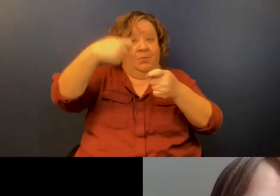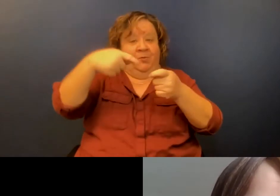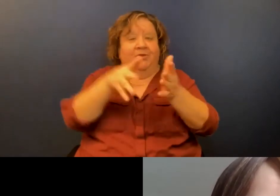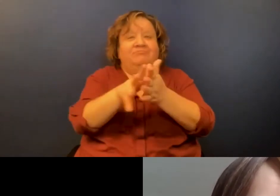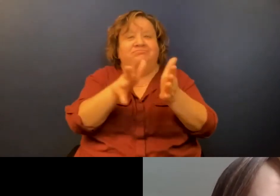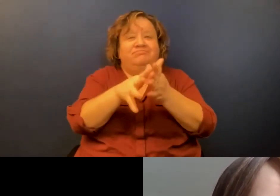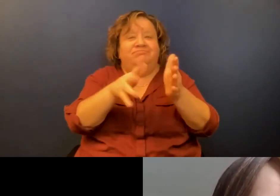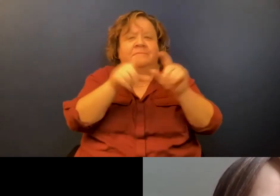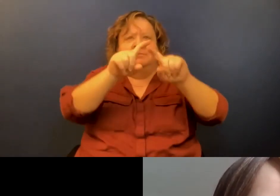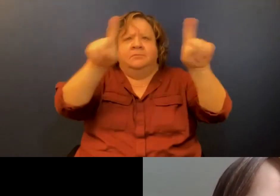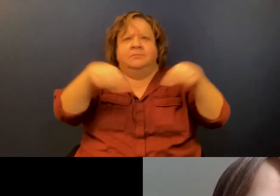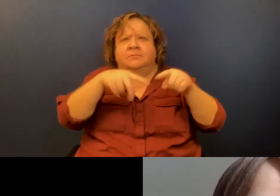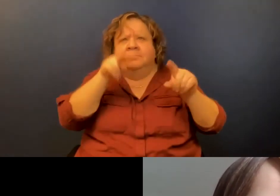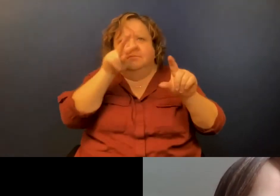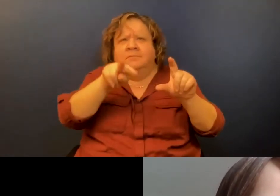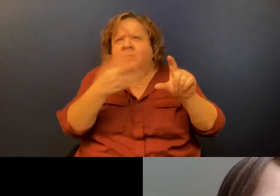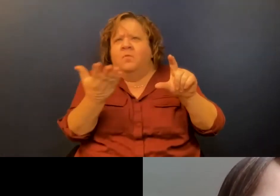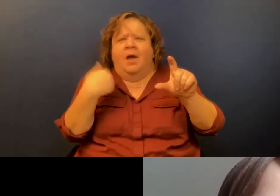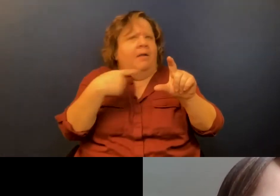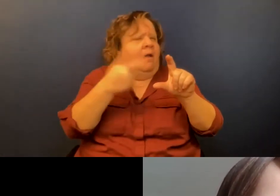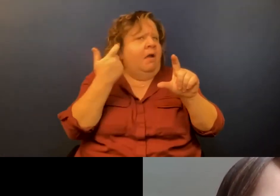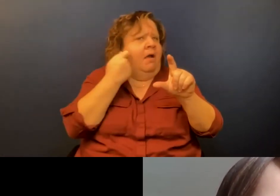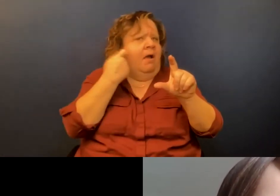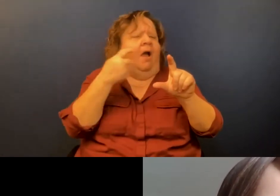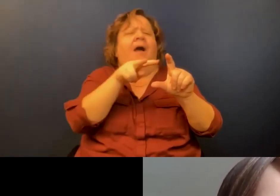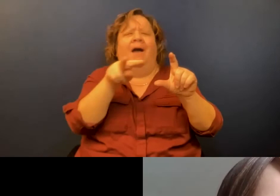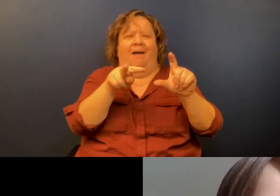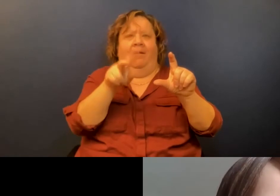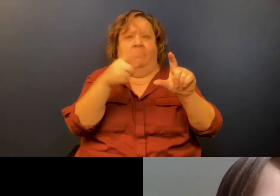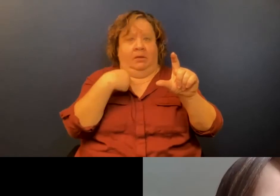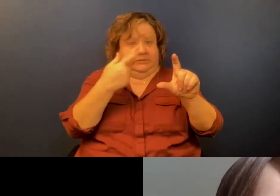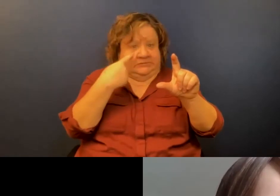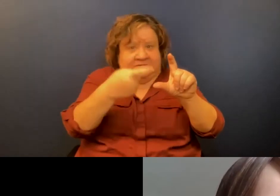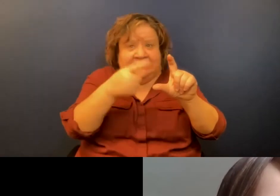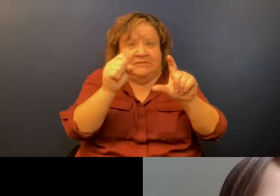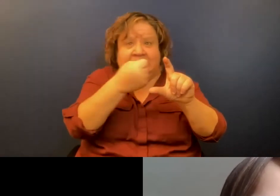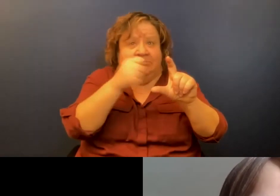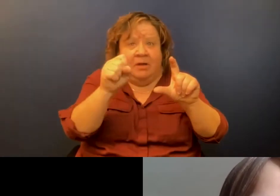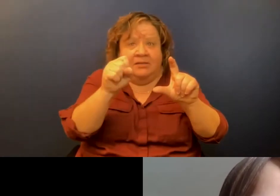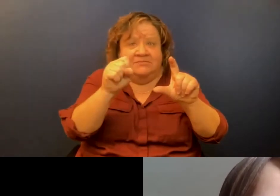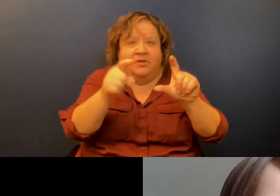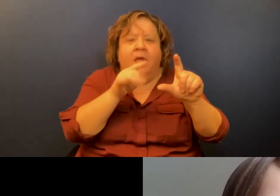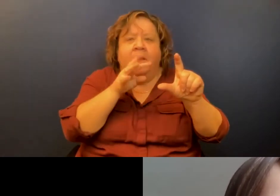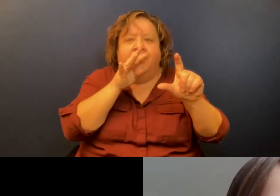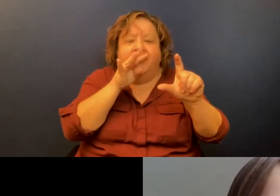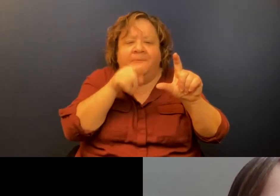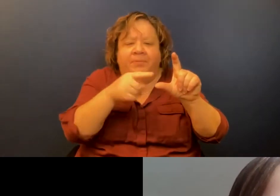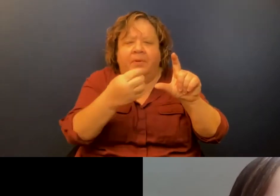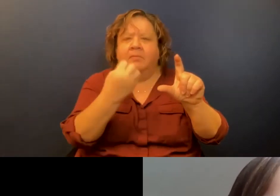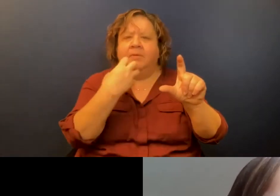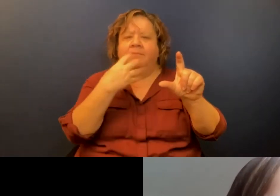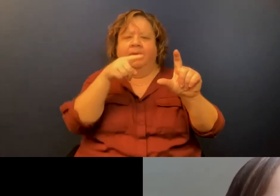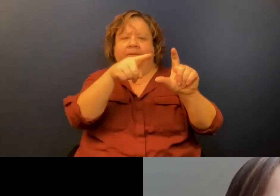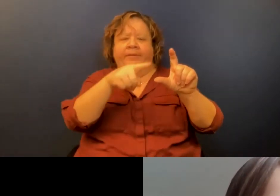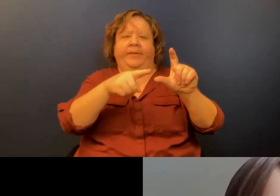provides details about key visual elements in movies, TV programs, commercials, etc.,